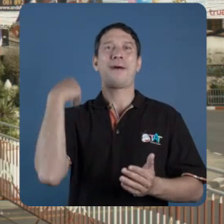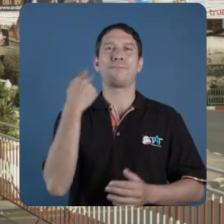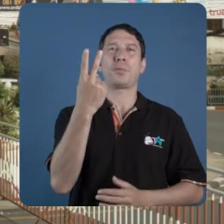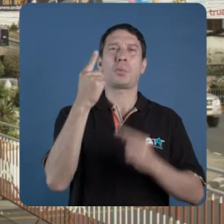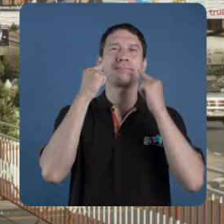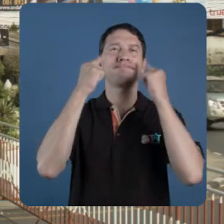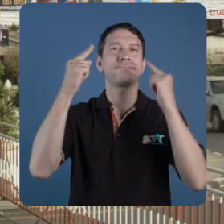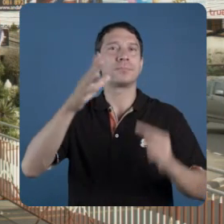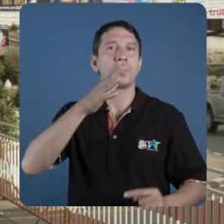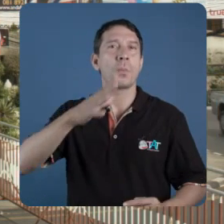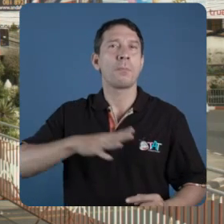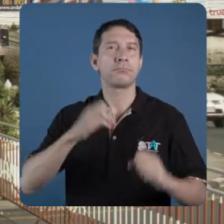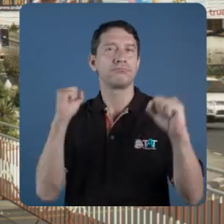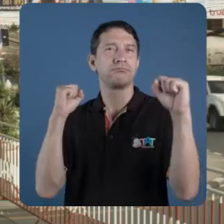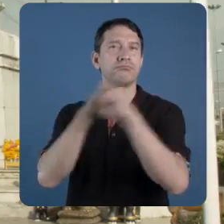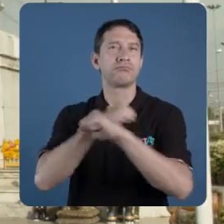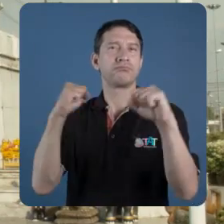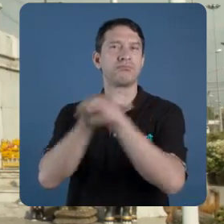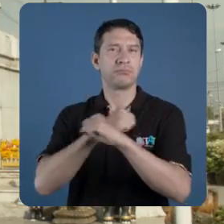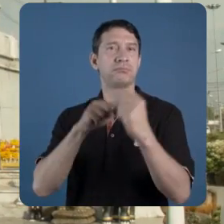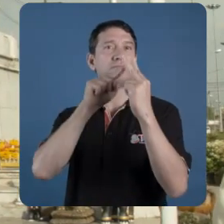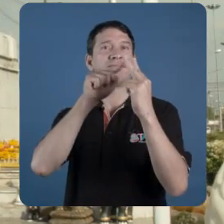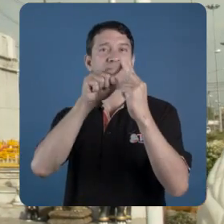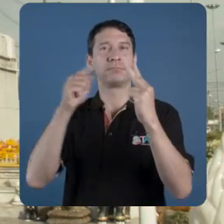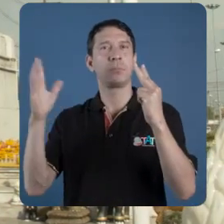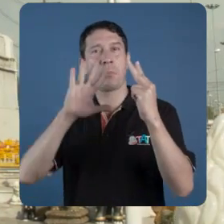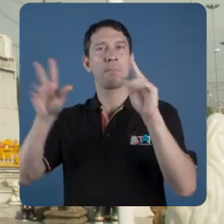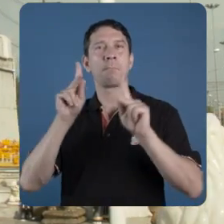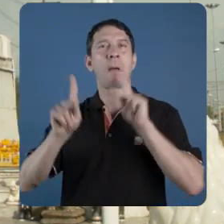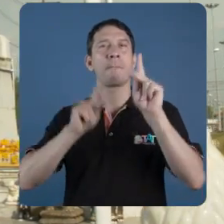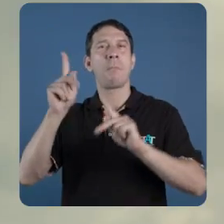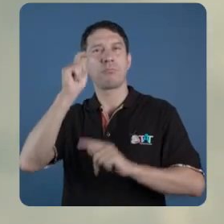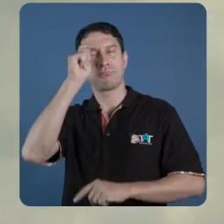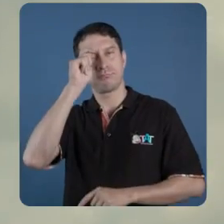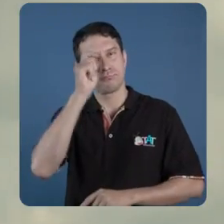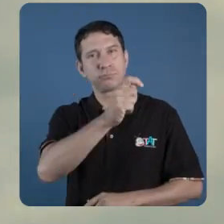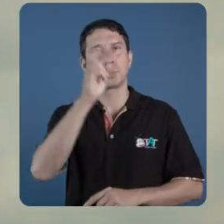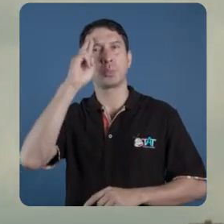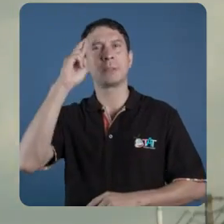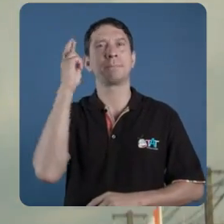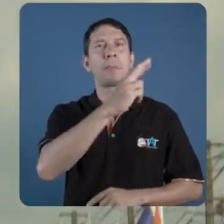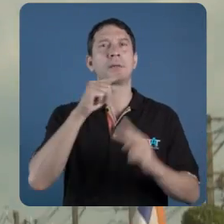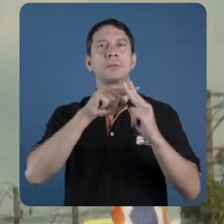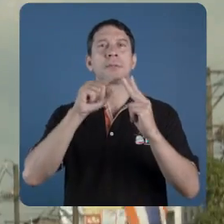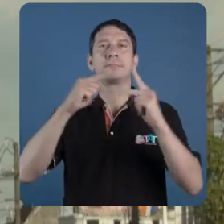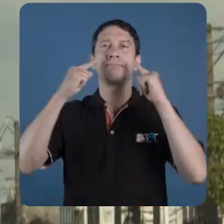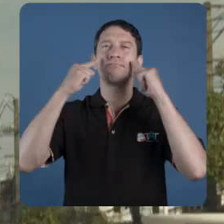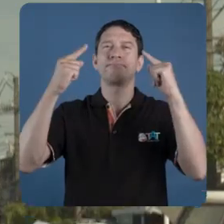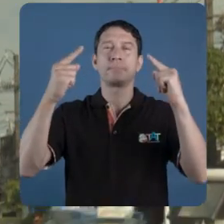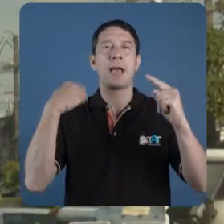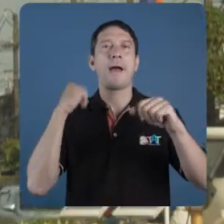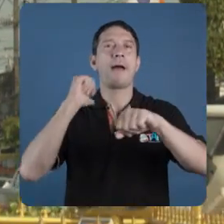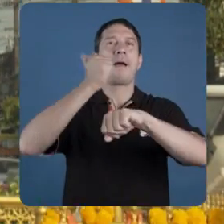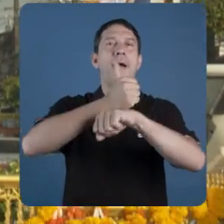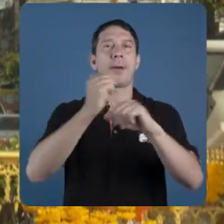Here at the Two Heroines Monument, history is celebrated. Dedicated to Lady Chan and Lady Muk, the beautiful site